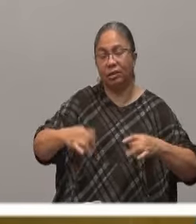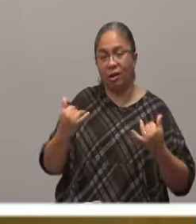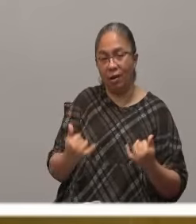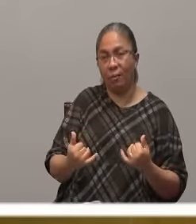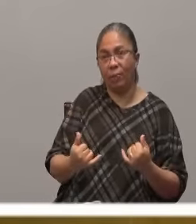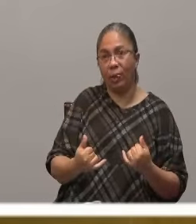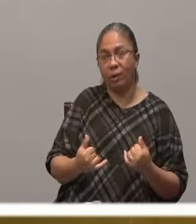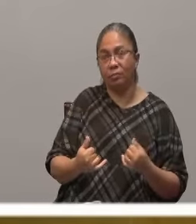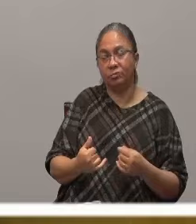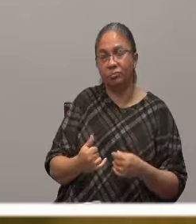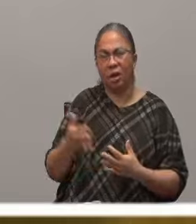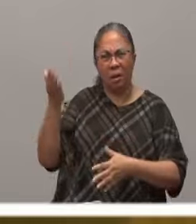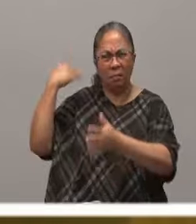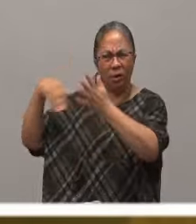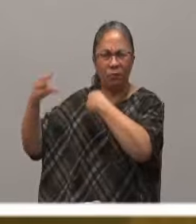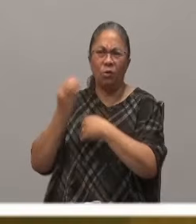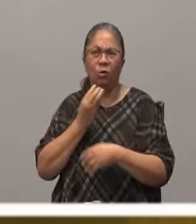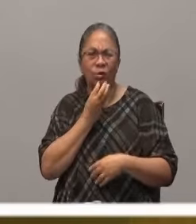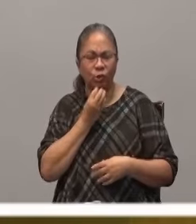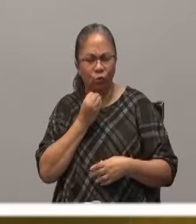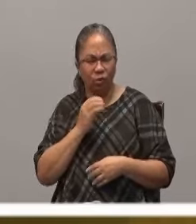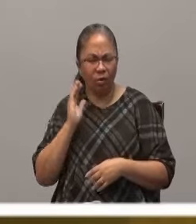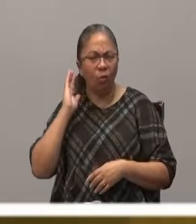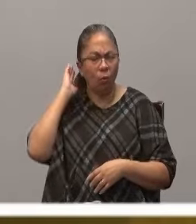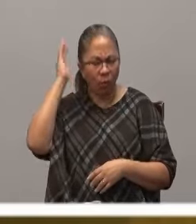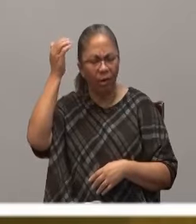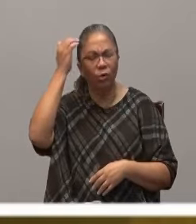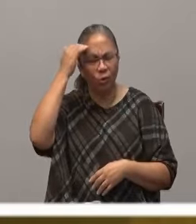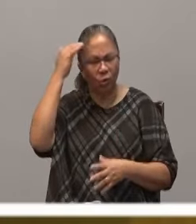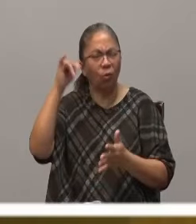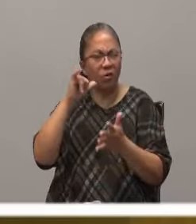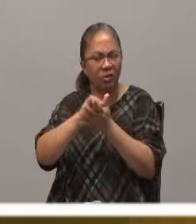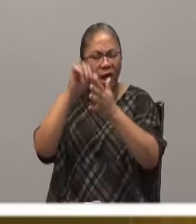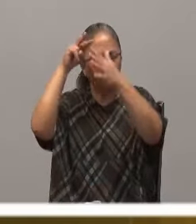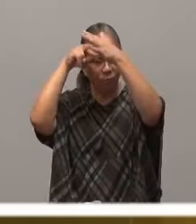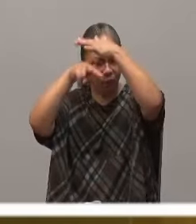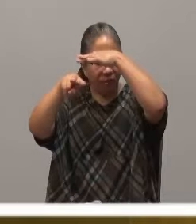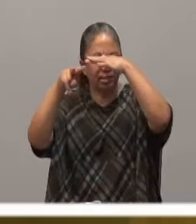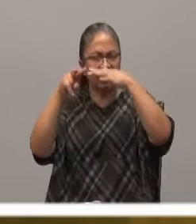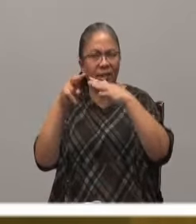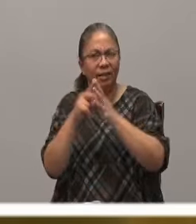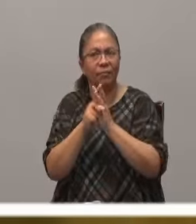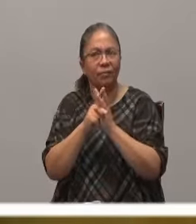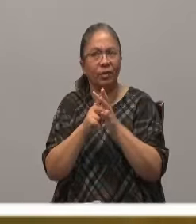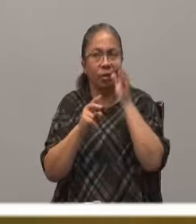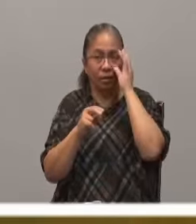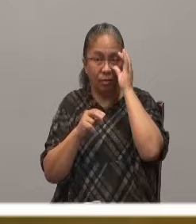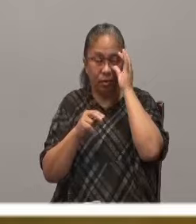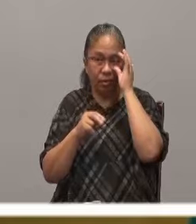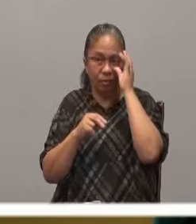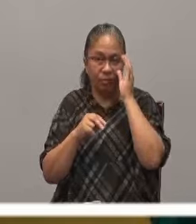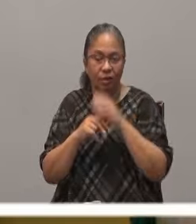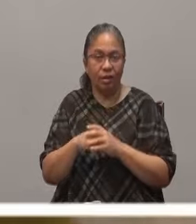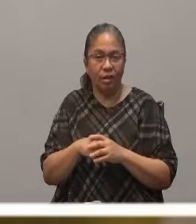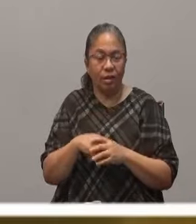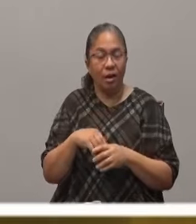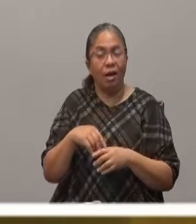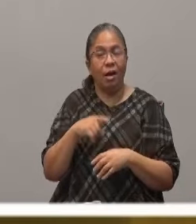Jew would have known that prophecy. And a first century Jew was expecting both a new Moses